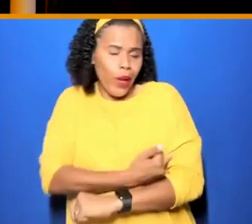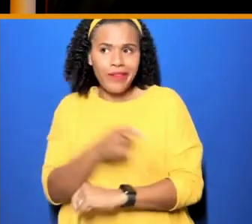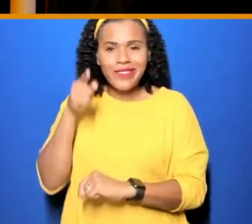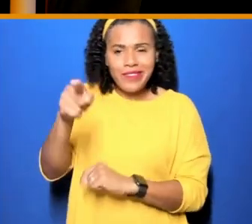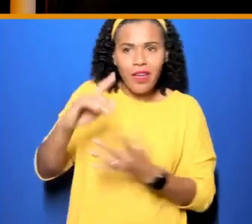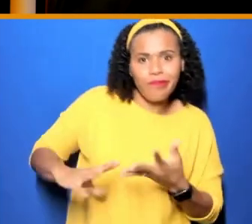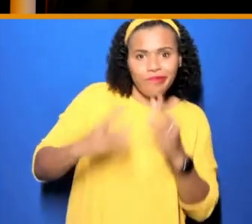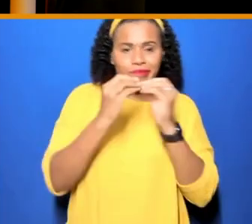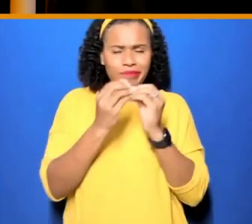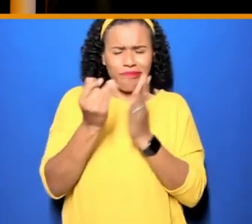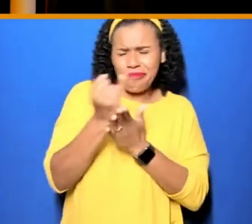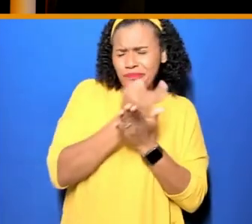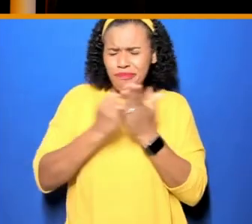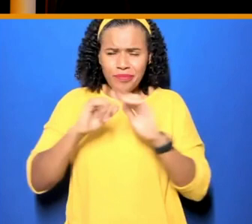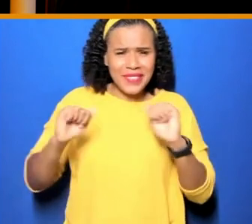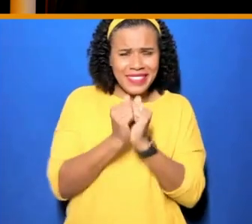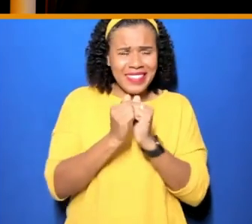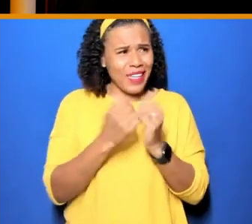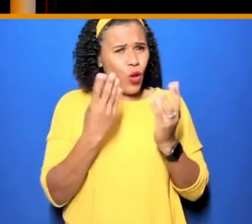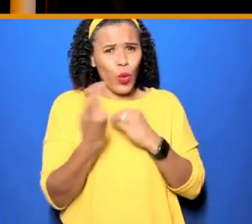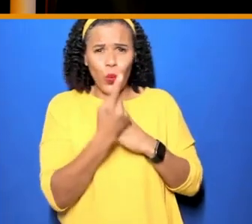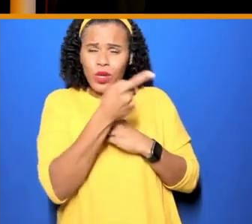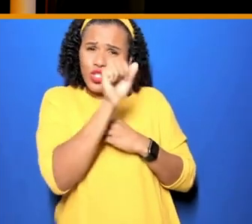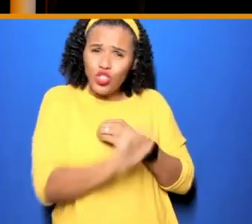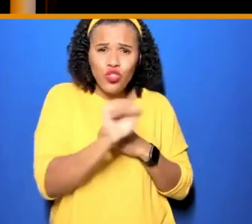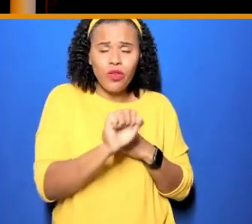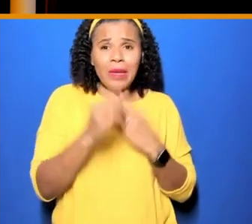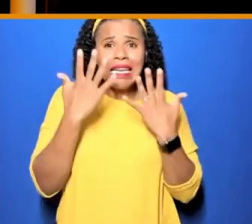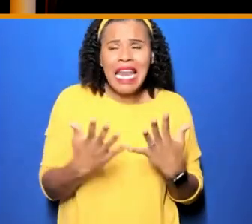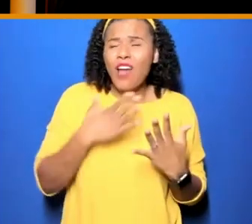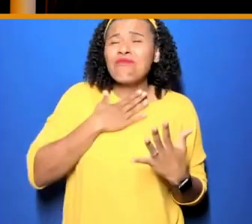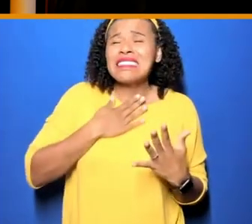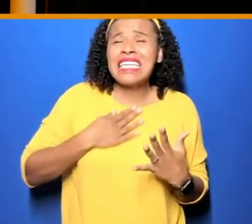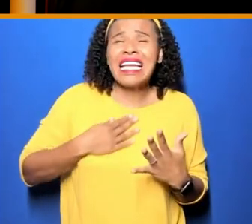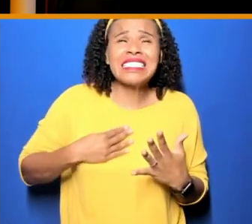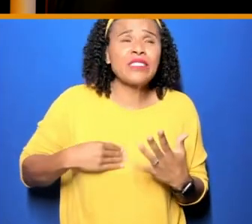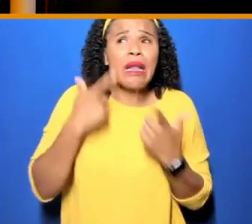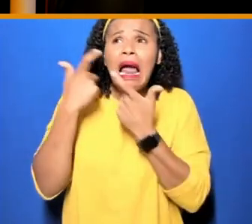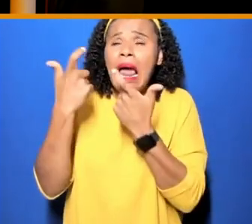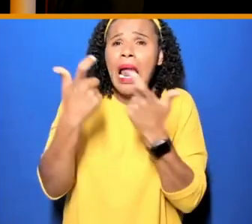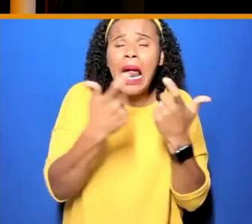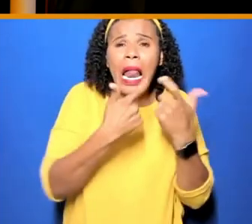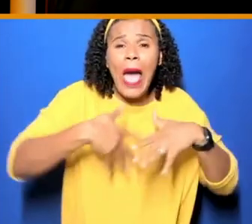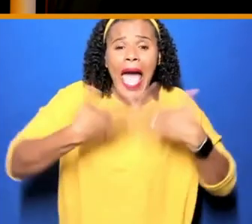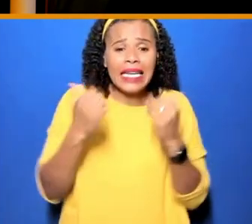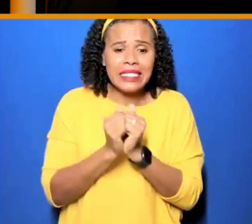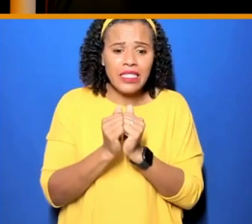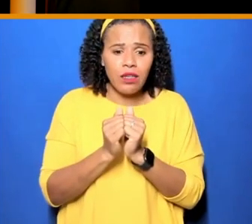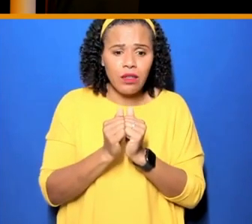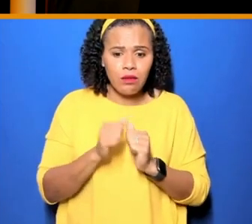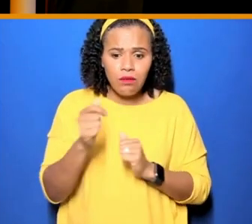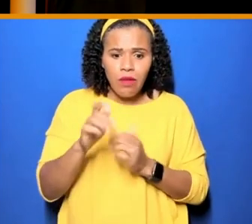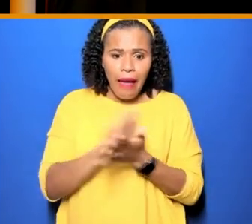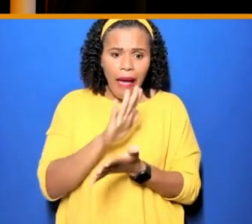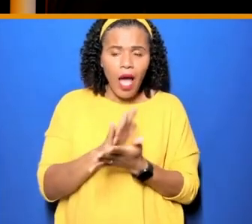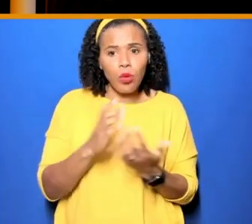deal with Europe, and they're now desperate for any old deal with anyone else. And they're prepared to, indeed happy, to throw the